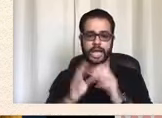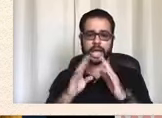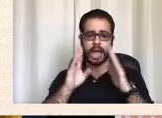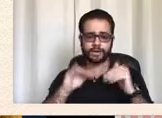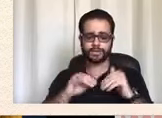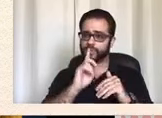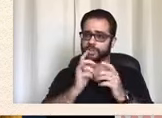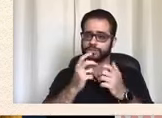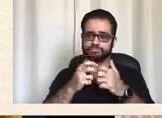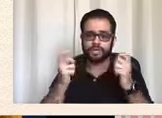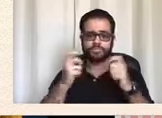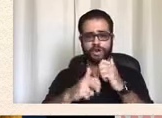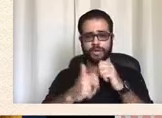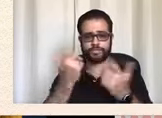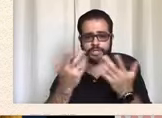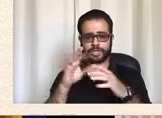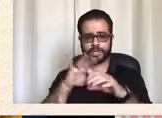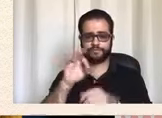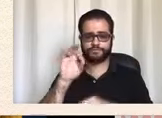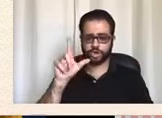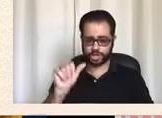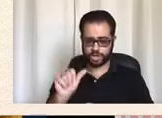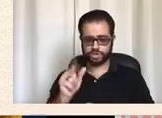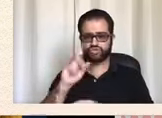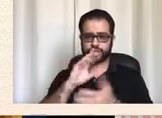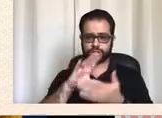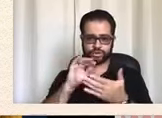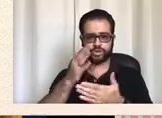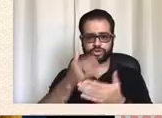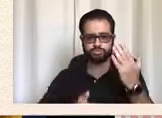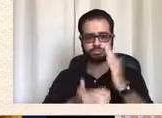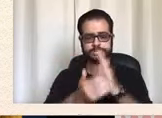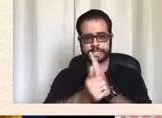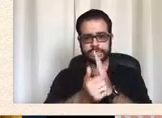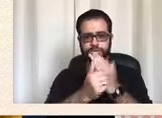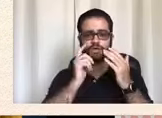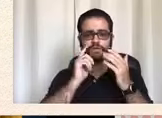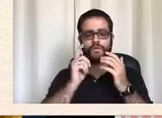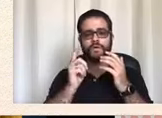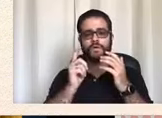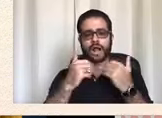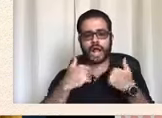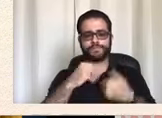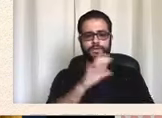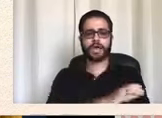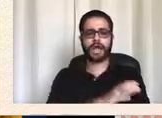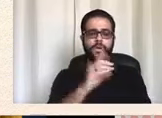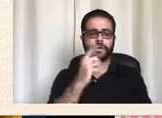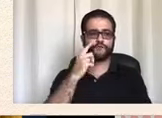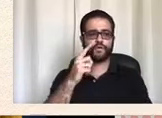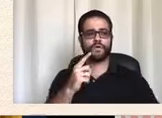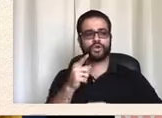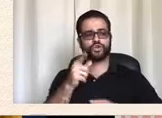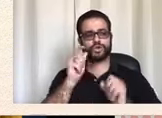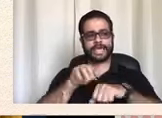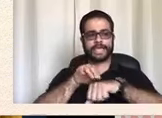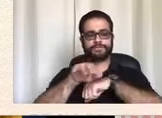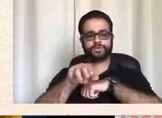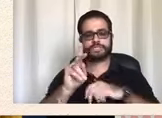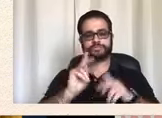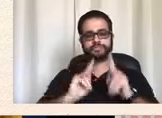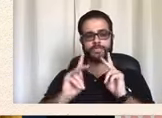Florida. So you can learn some of those skills that gives you the power that you need in order to influence people who are in a position of